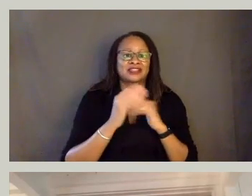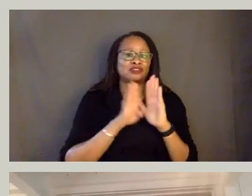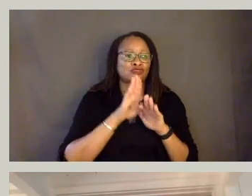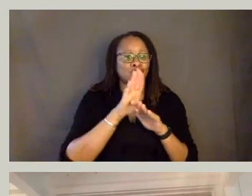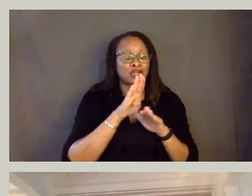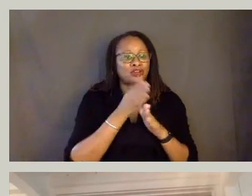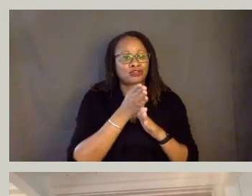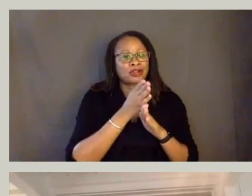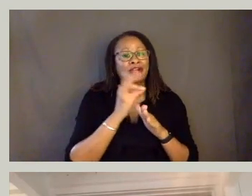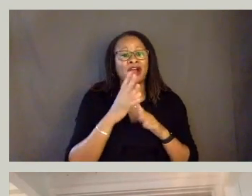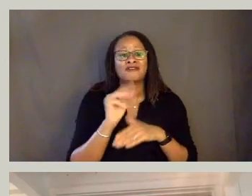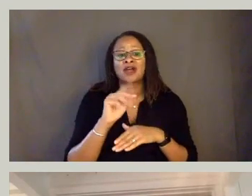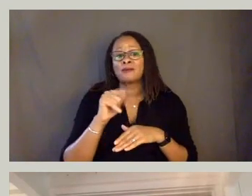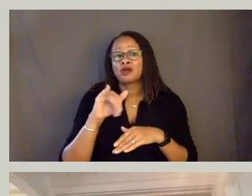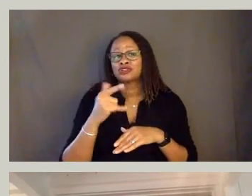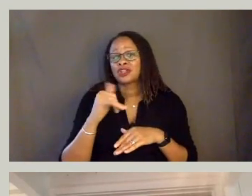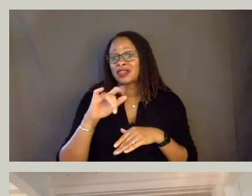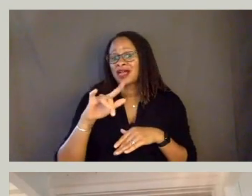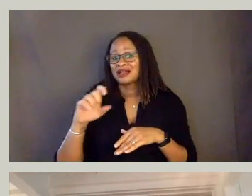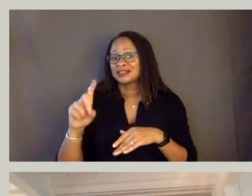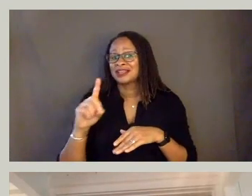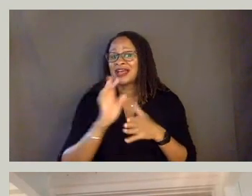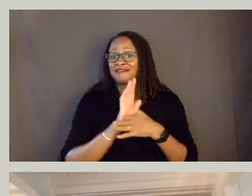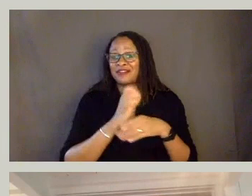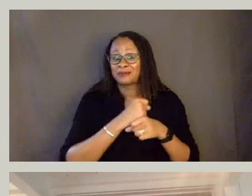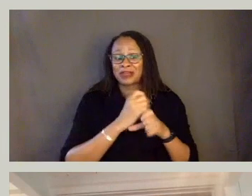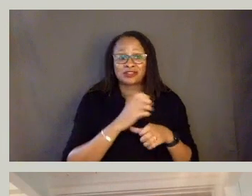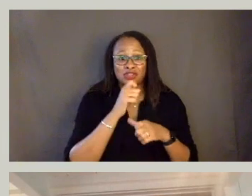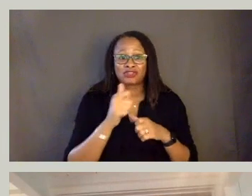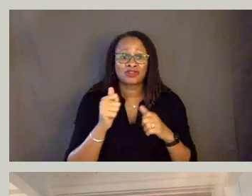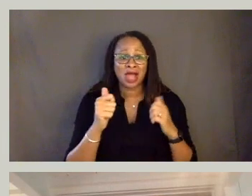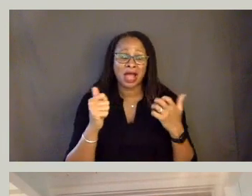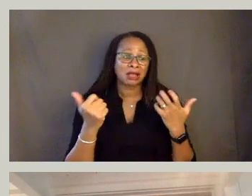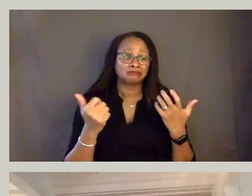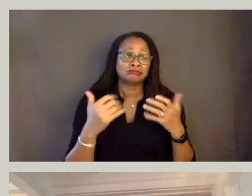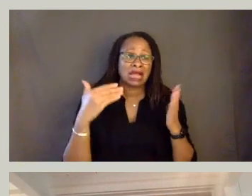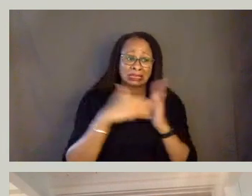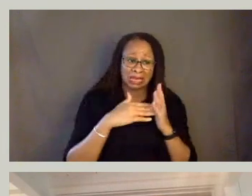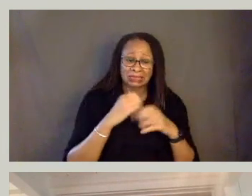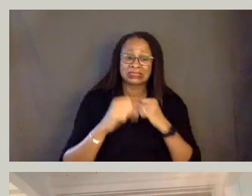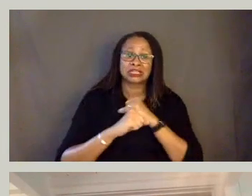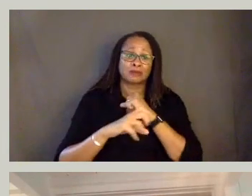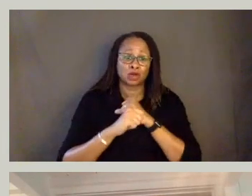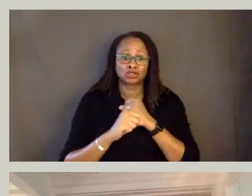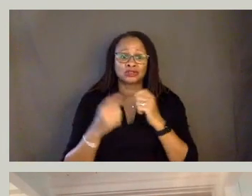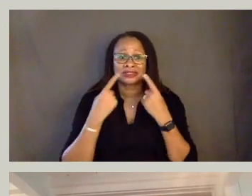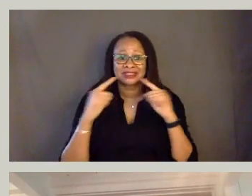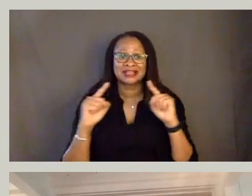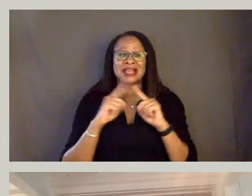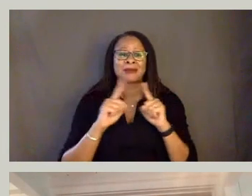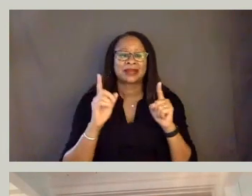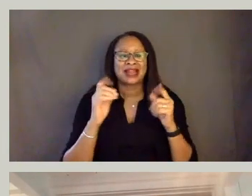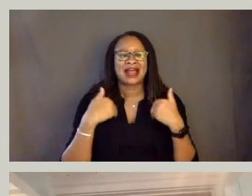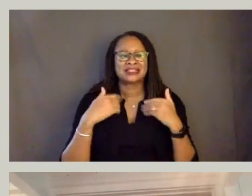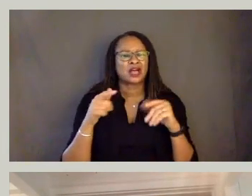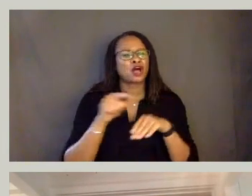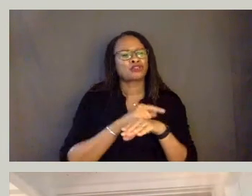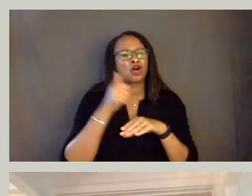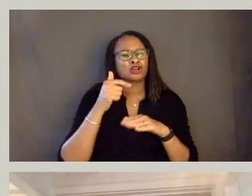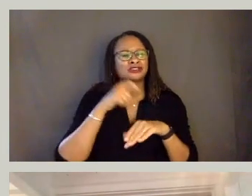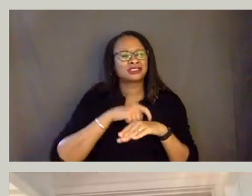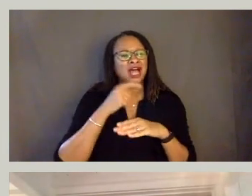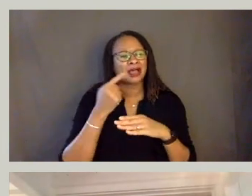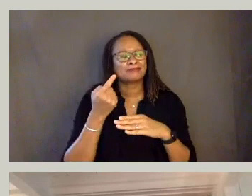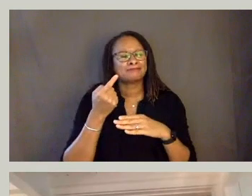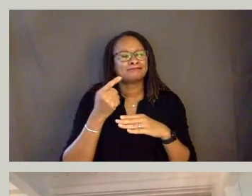advancing the careers of marginalized filmmakers, which, you know, are not incompatible with commercial success. But I think perhaps look at it from a longer